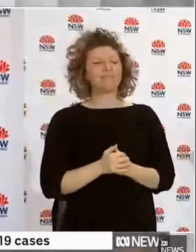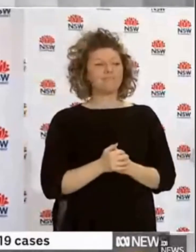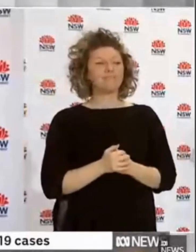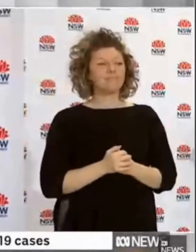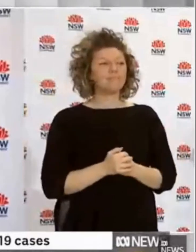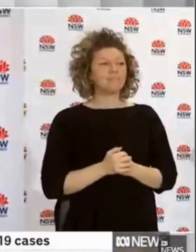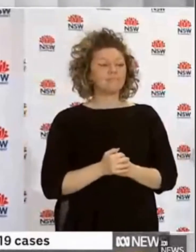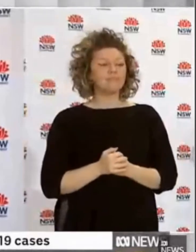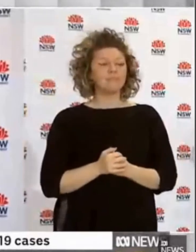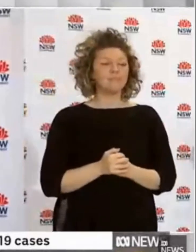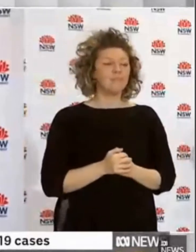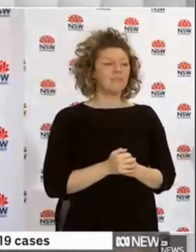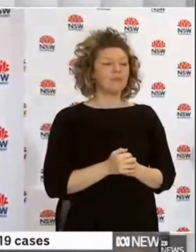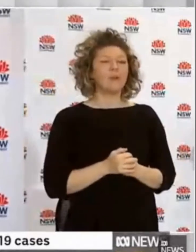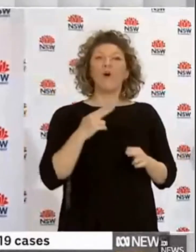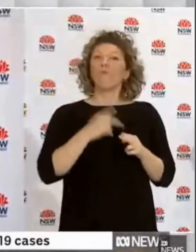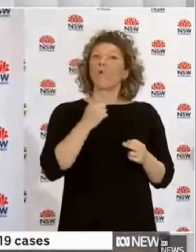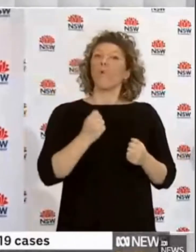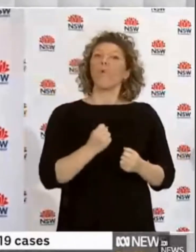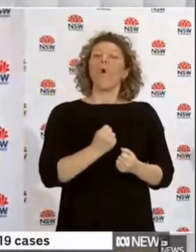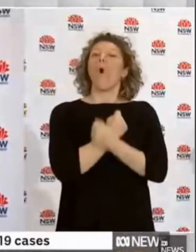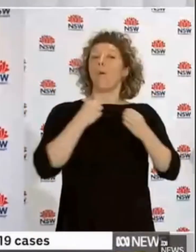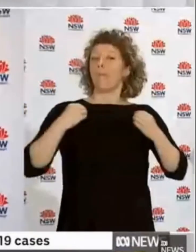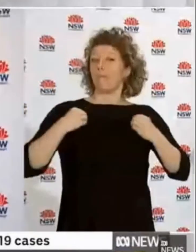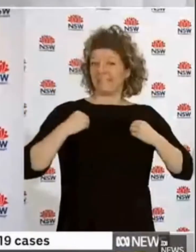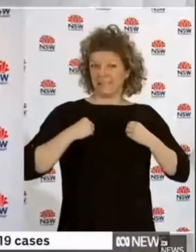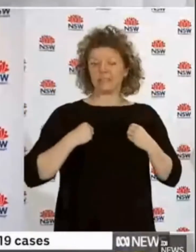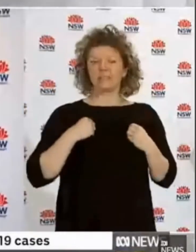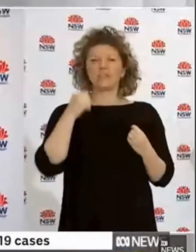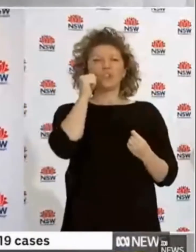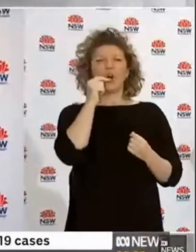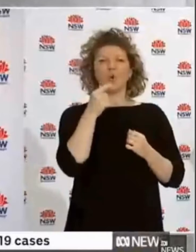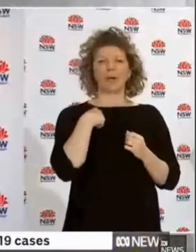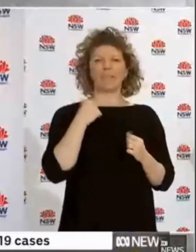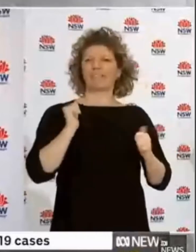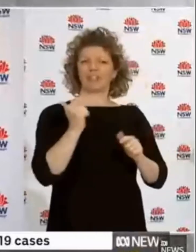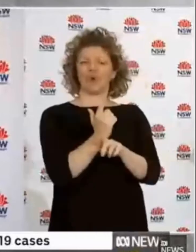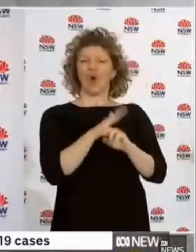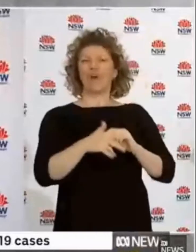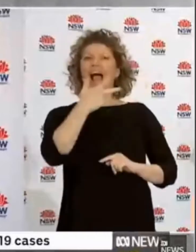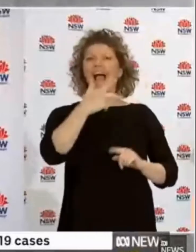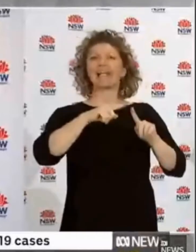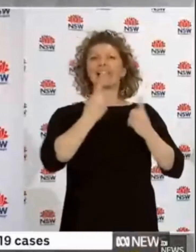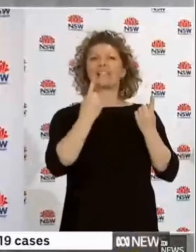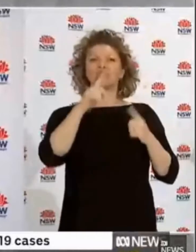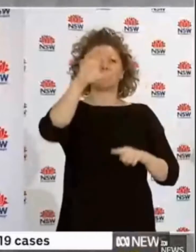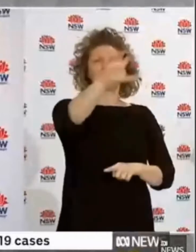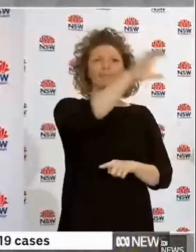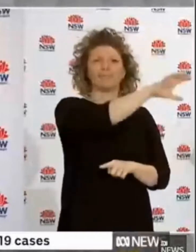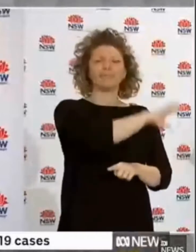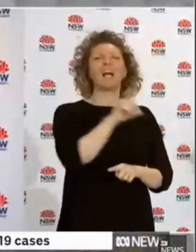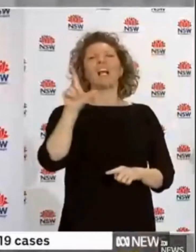Generally, the businesses across the 8 local government areas have been very responsive to trying to